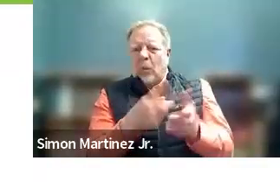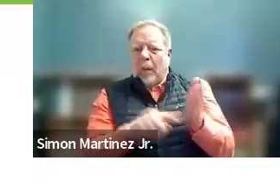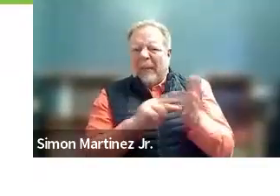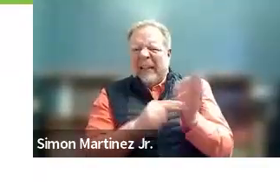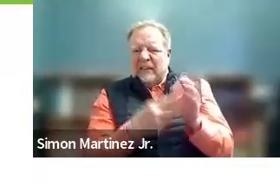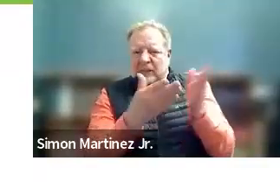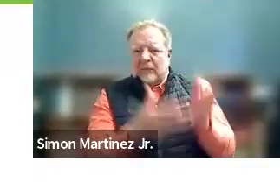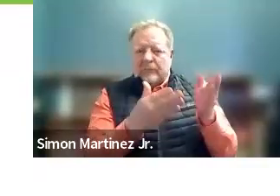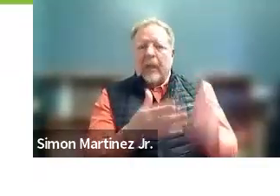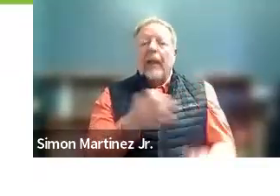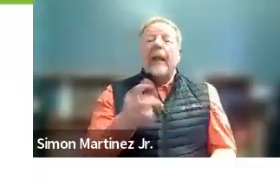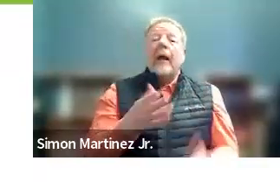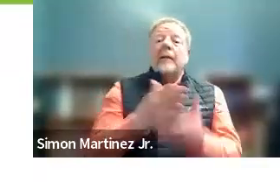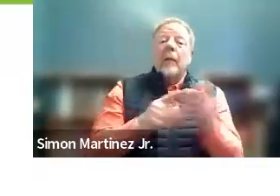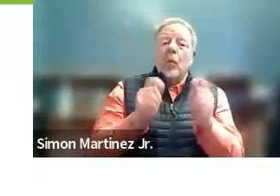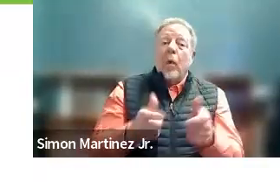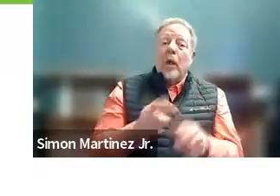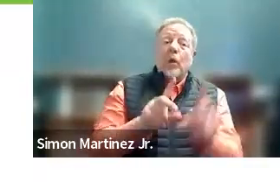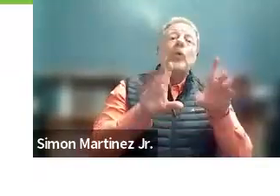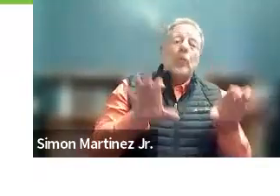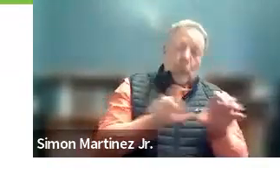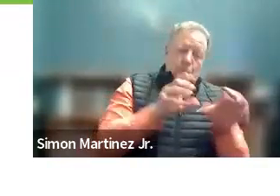Just some quick do's and don'ts.